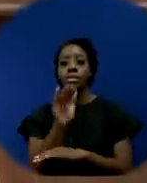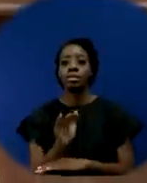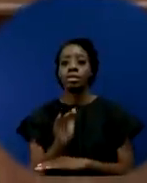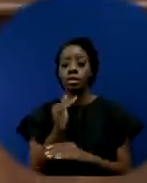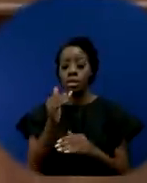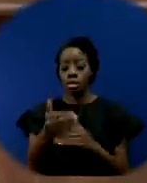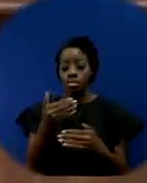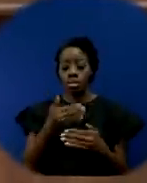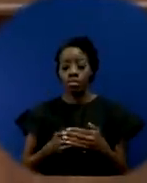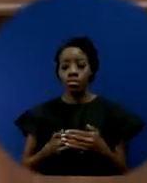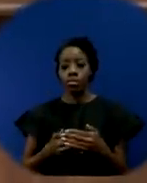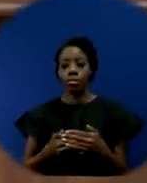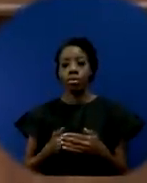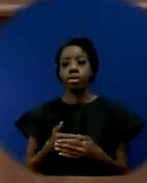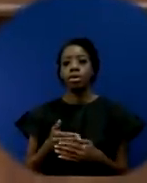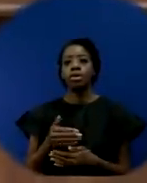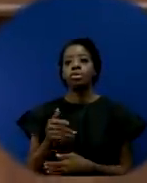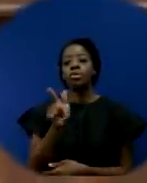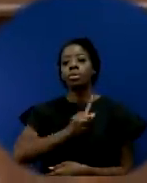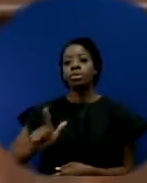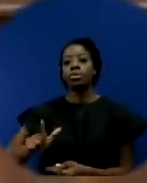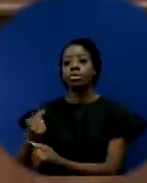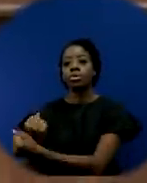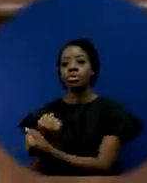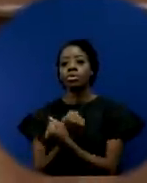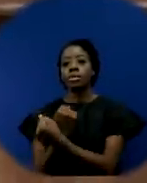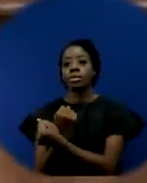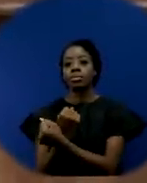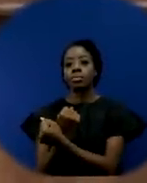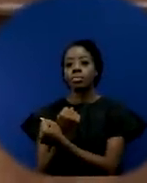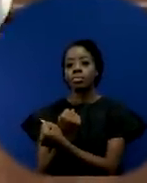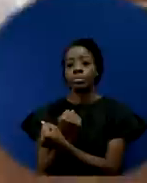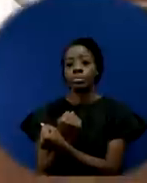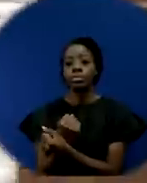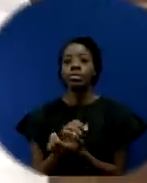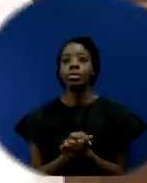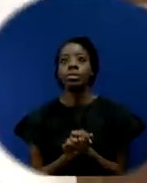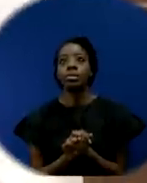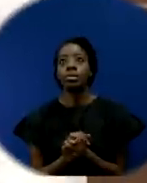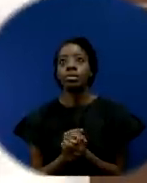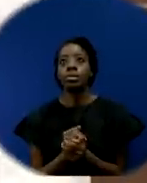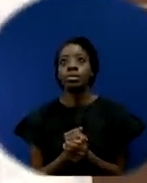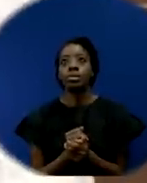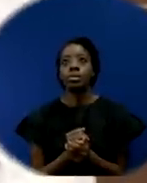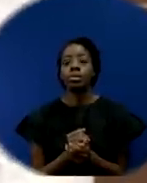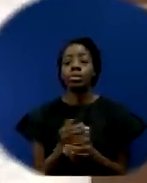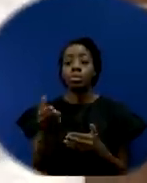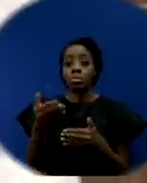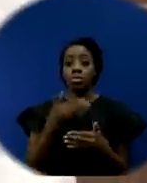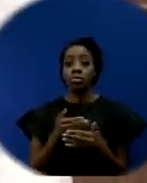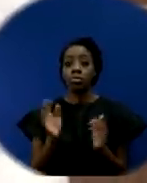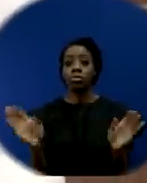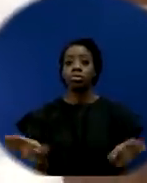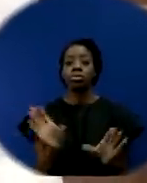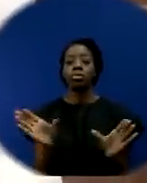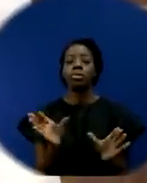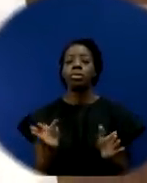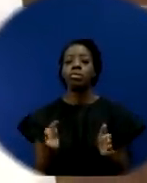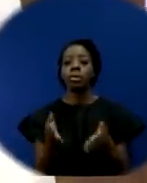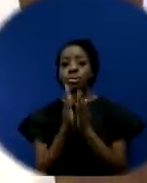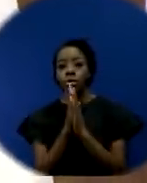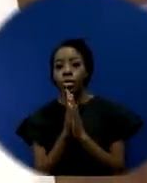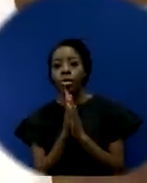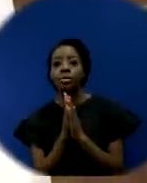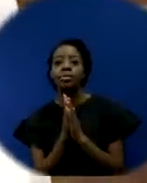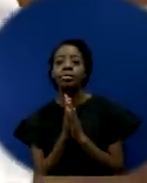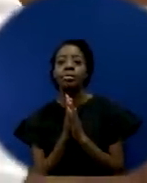the Lord was arrested in the Garden of Gethsemane. We eat of the bread and drink of the cup, but before doing so, we consecrate these elements